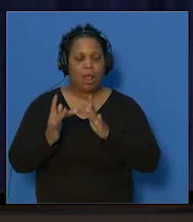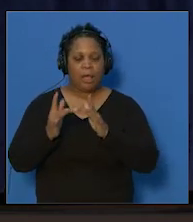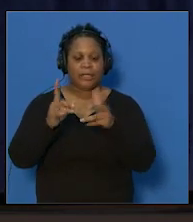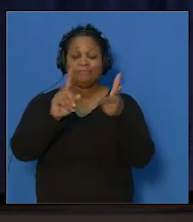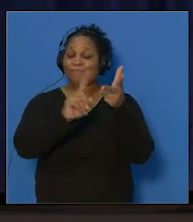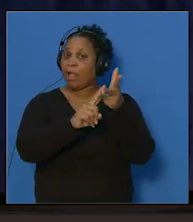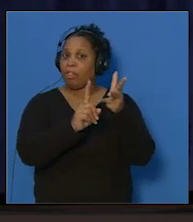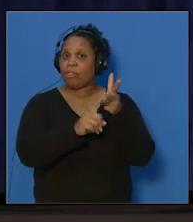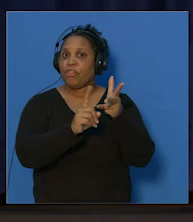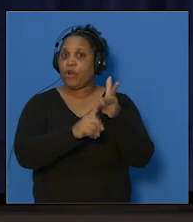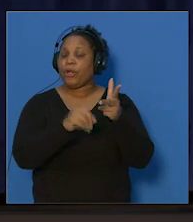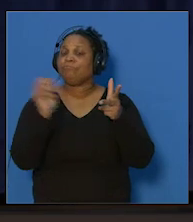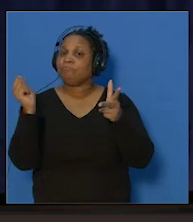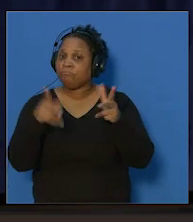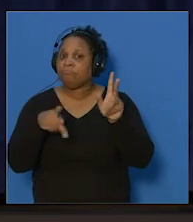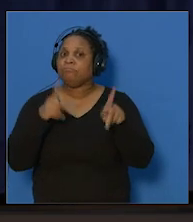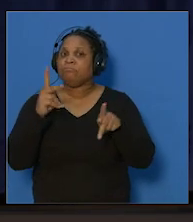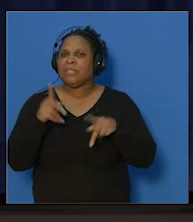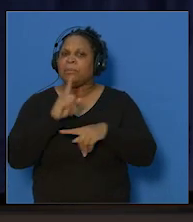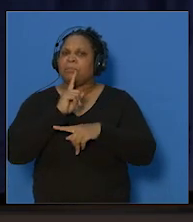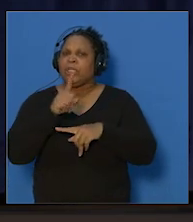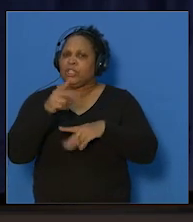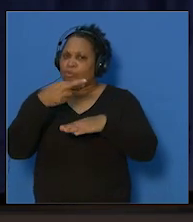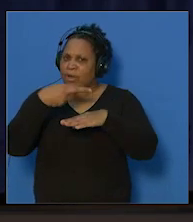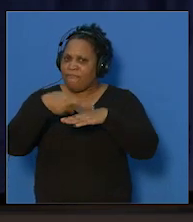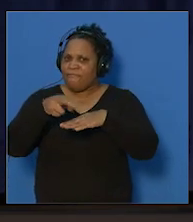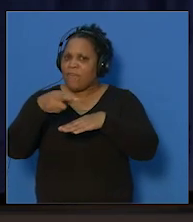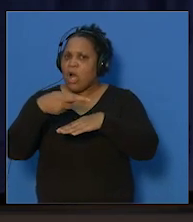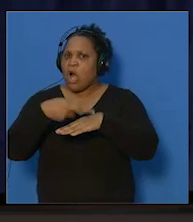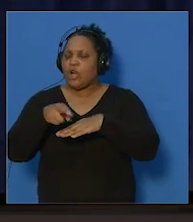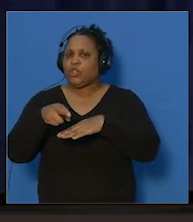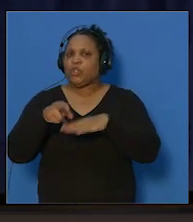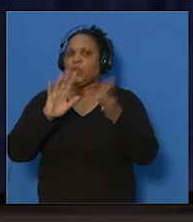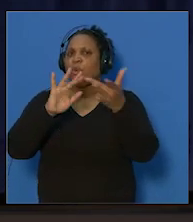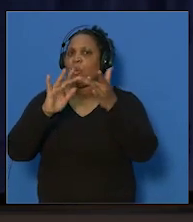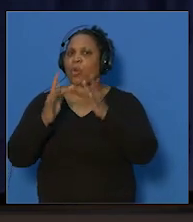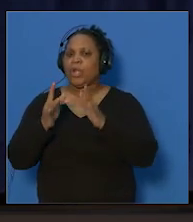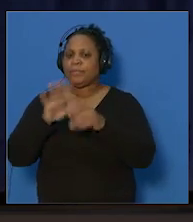would ask that all persons make sure to refer to our website,